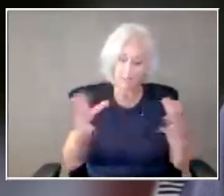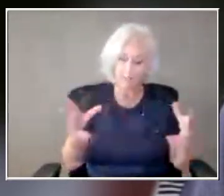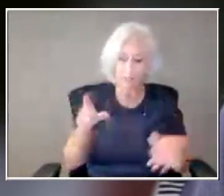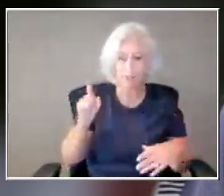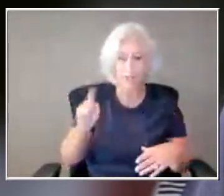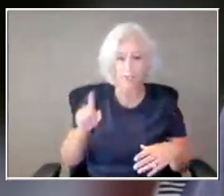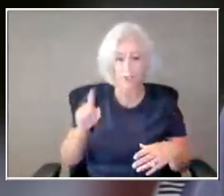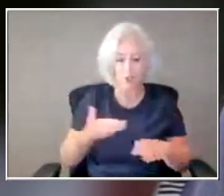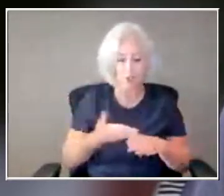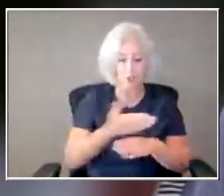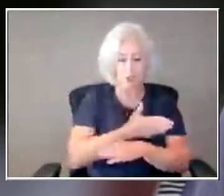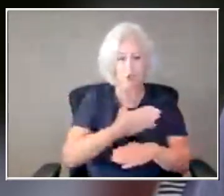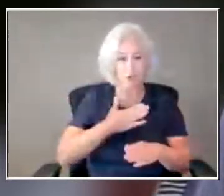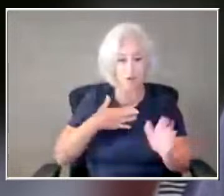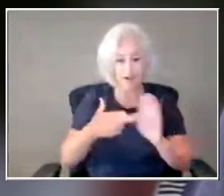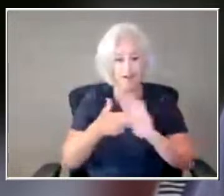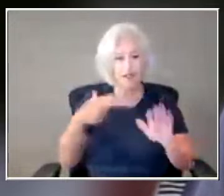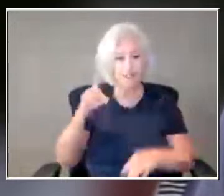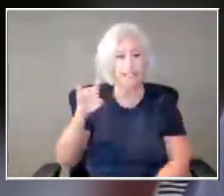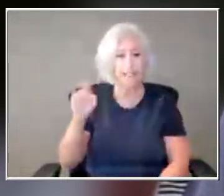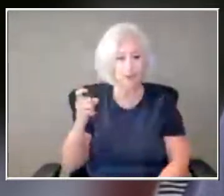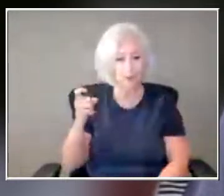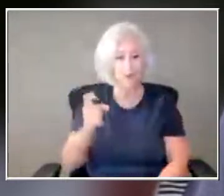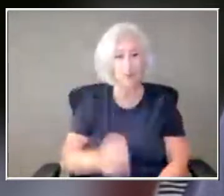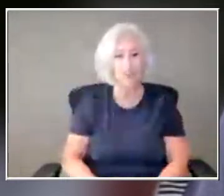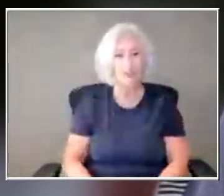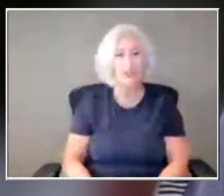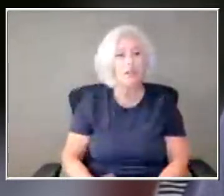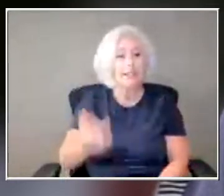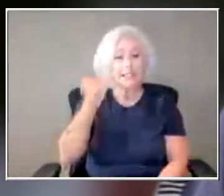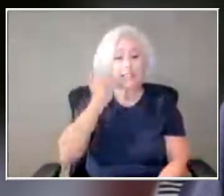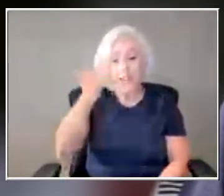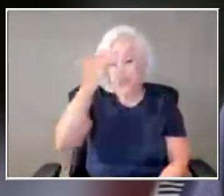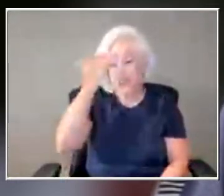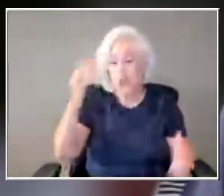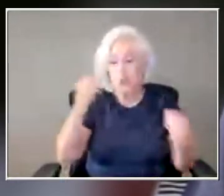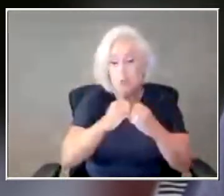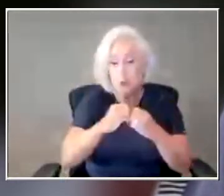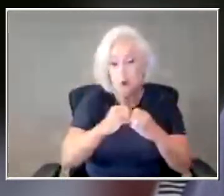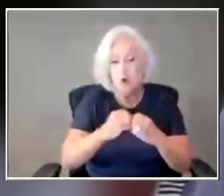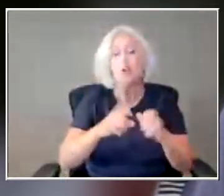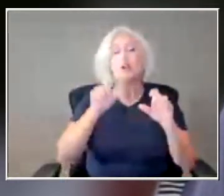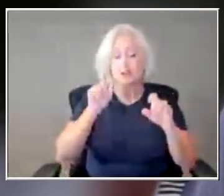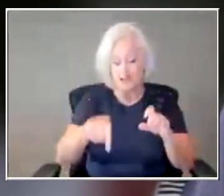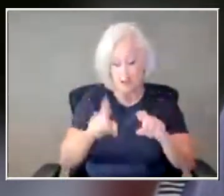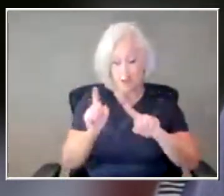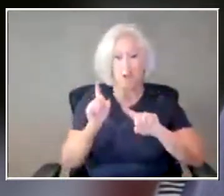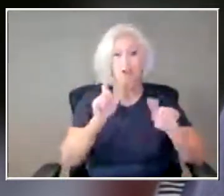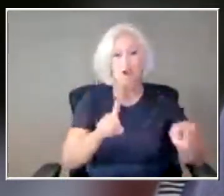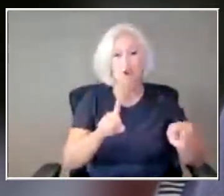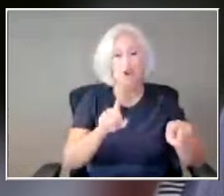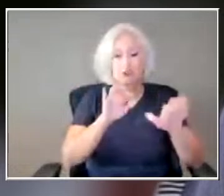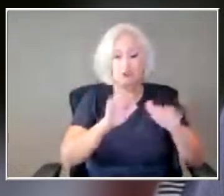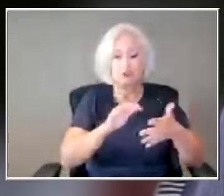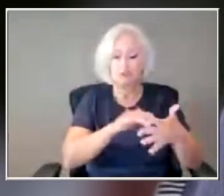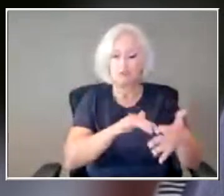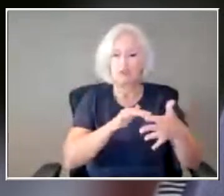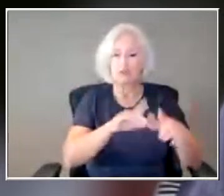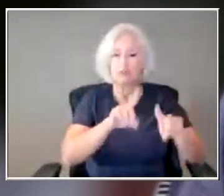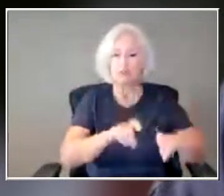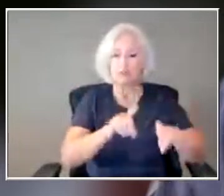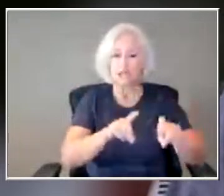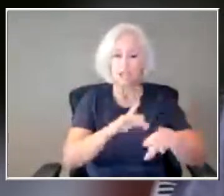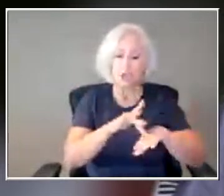being diagnosed. Had I known more, I would have got screened earlier. But so I would